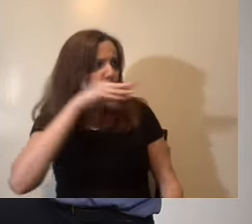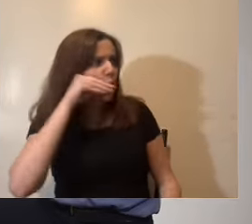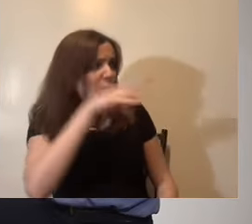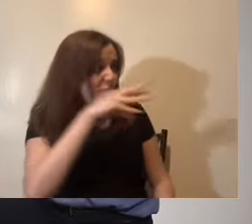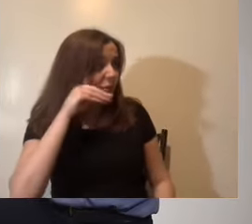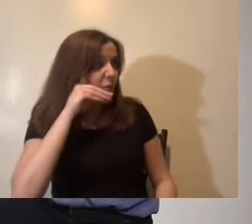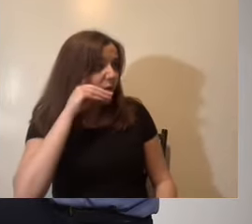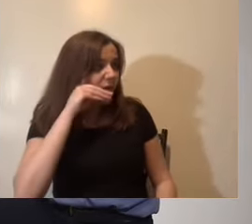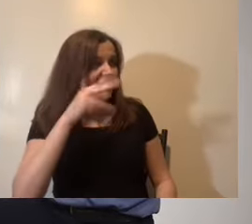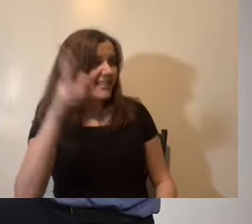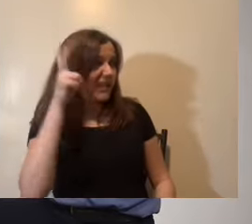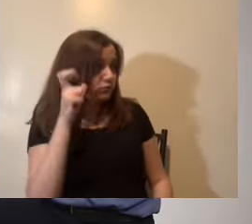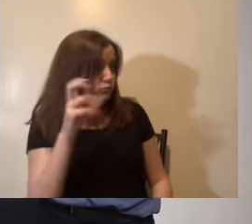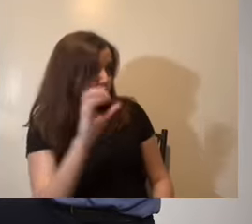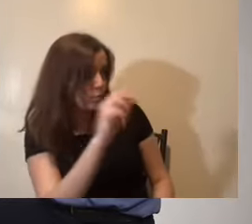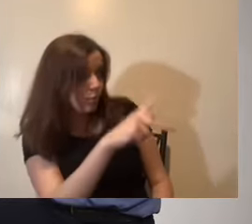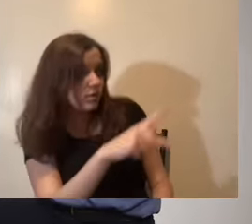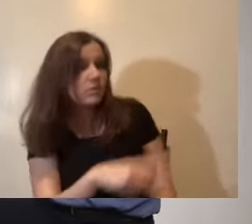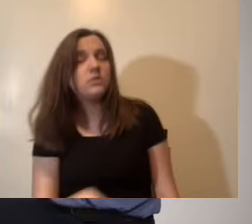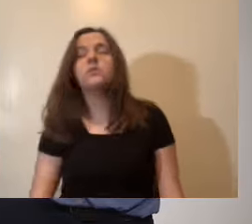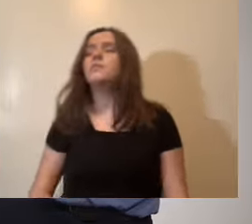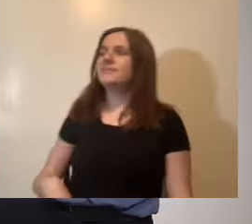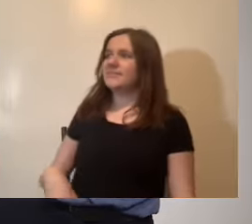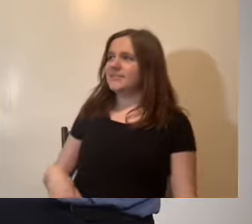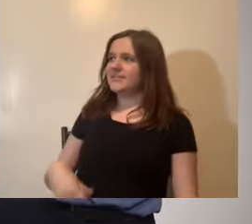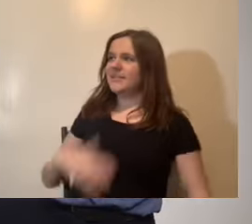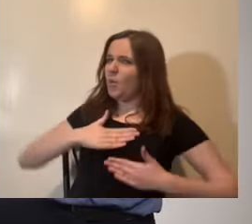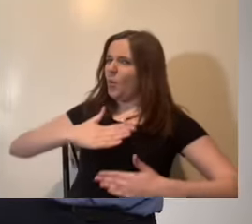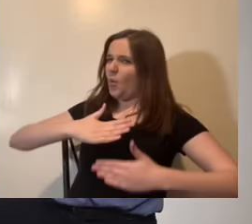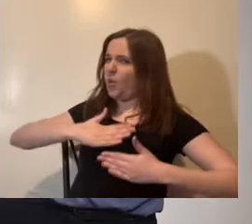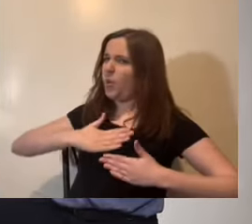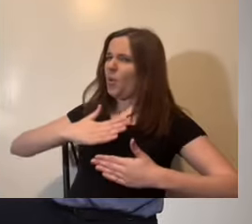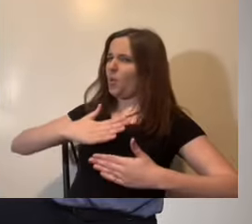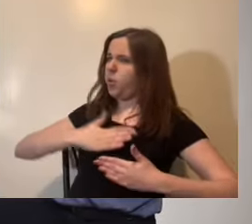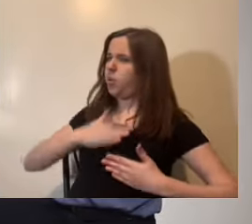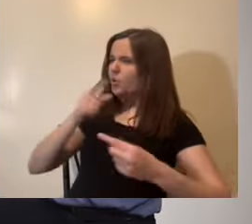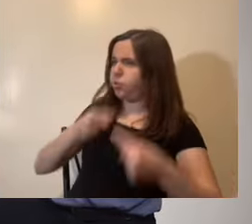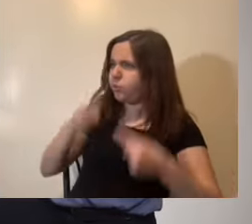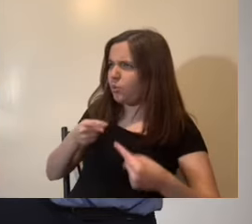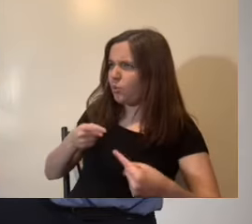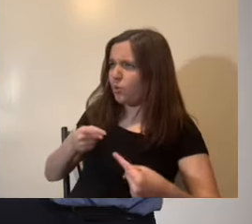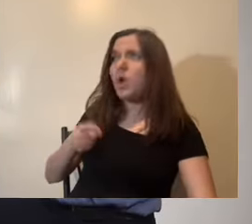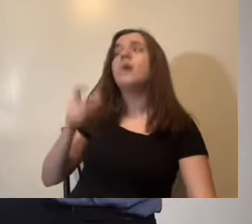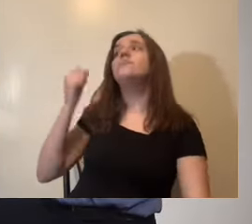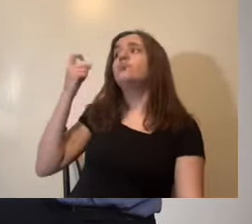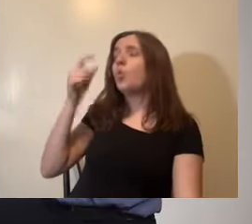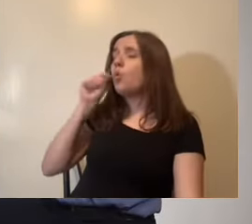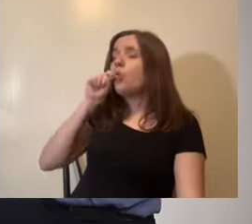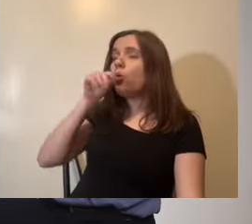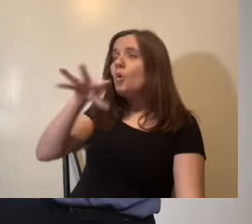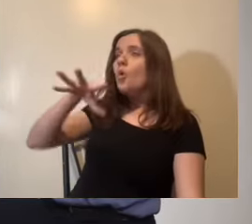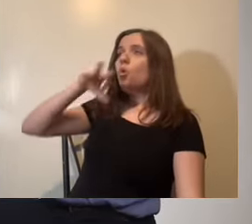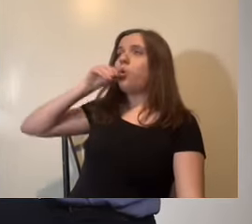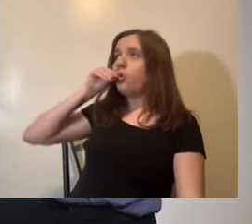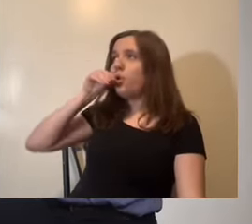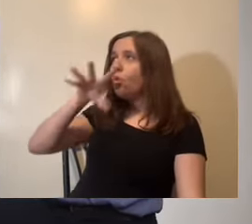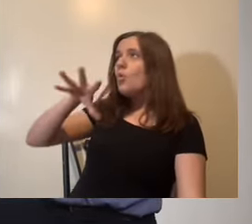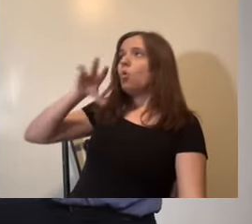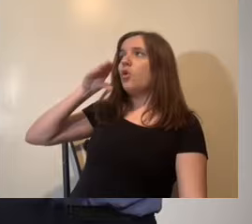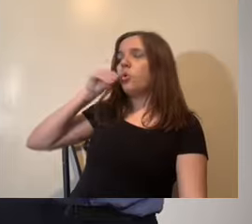that? She is having difficulty breathing. Okay. But she is moving good air. Okay, so she's moving air well enough. So